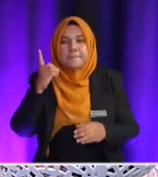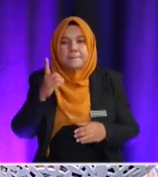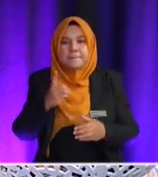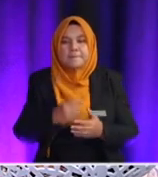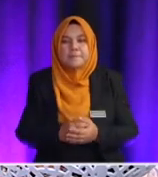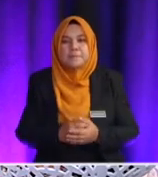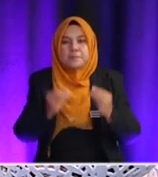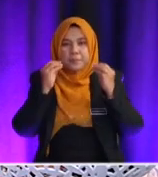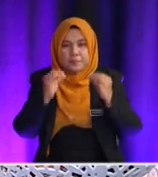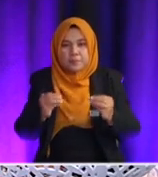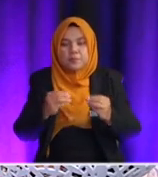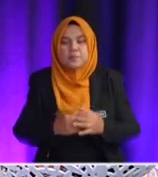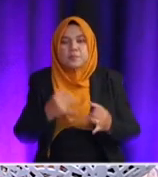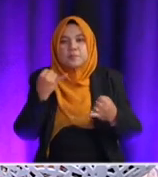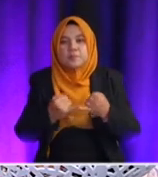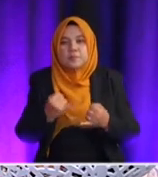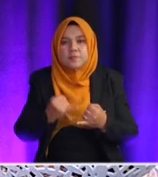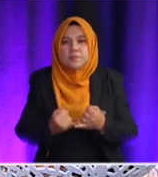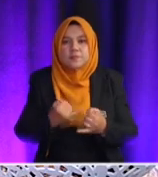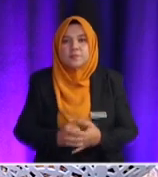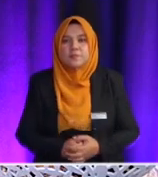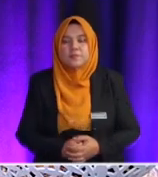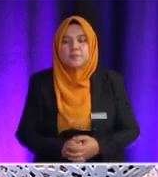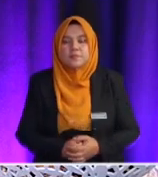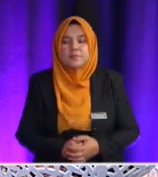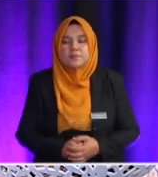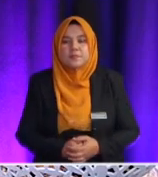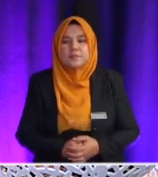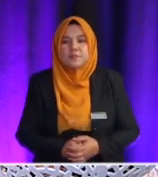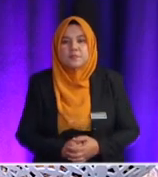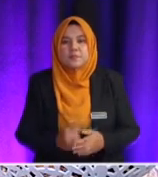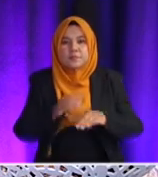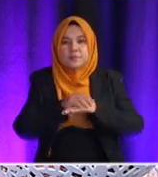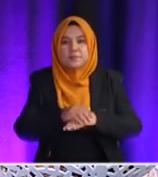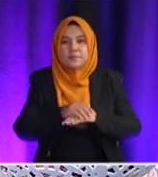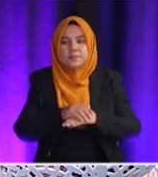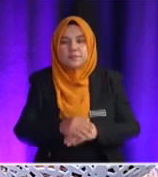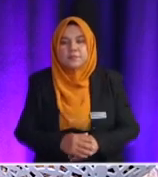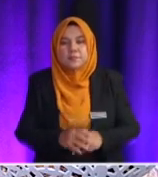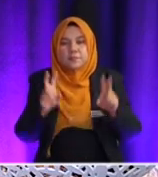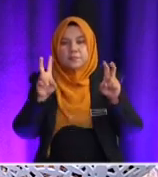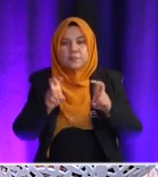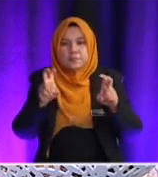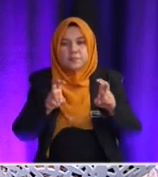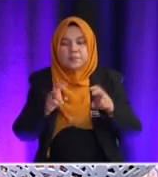teaching us the last segment of today's class, which is English. And our topic